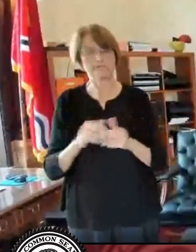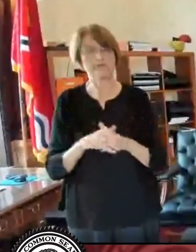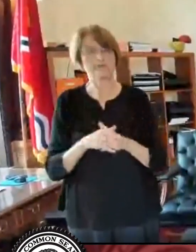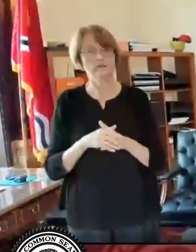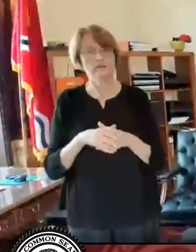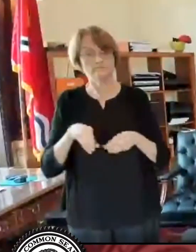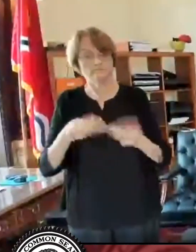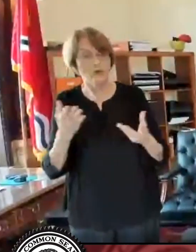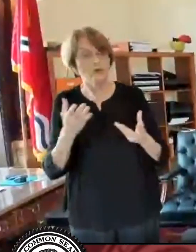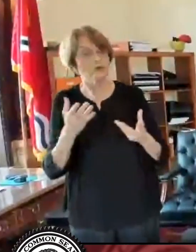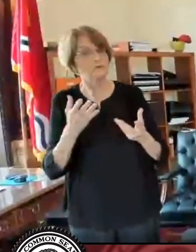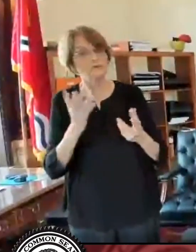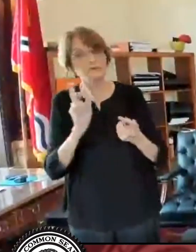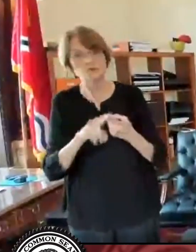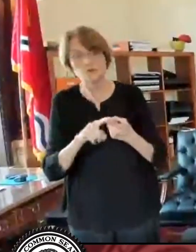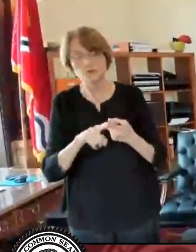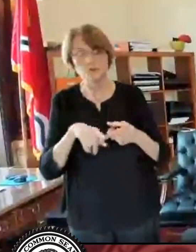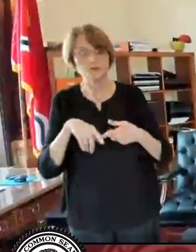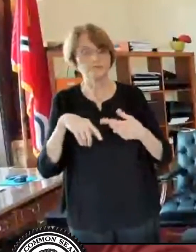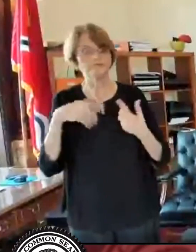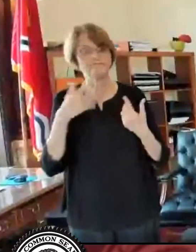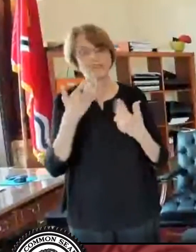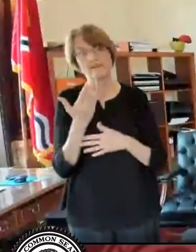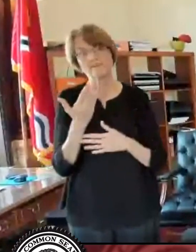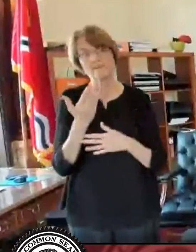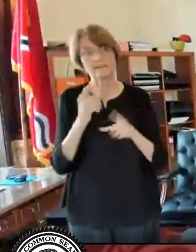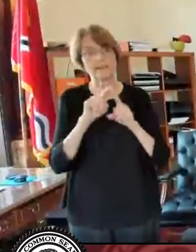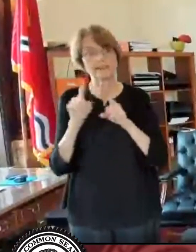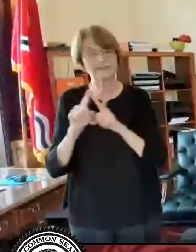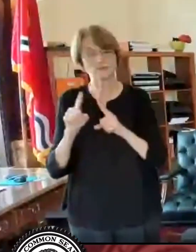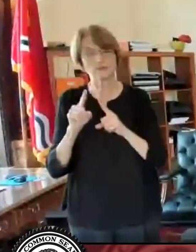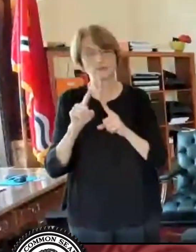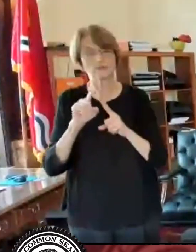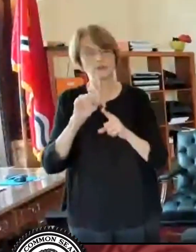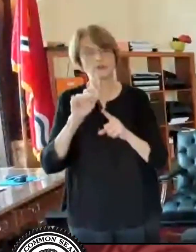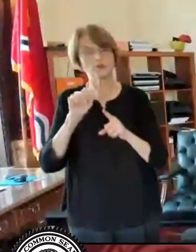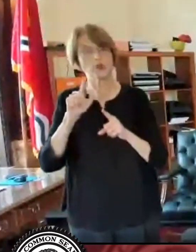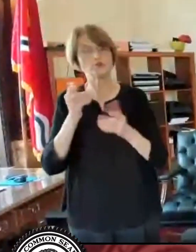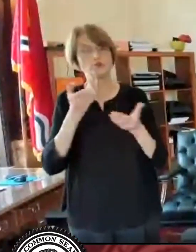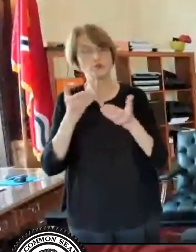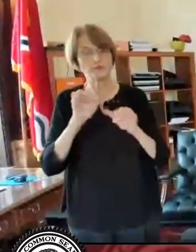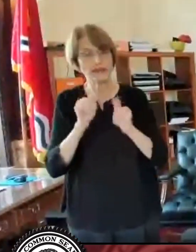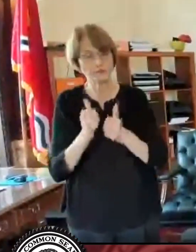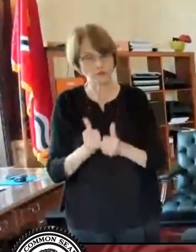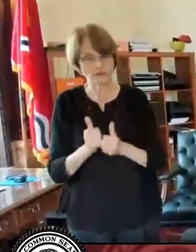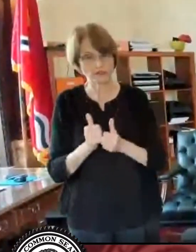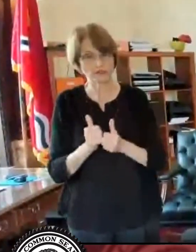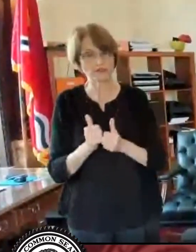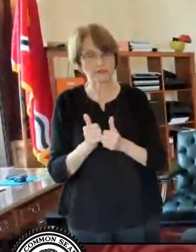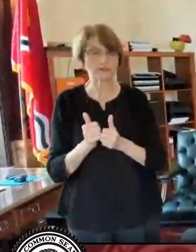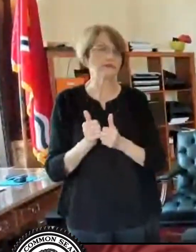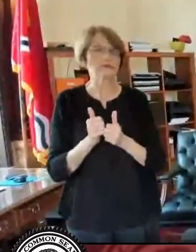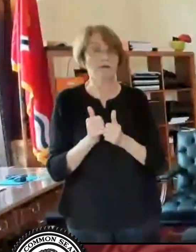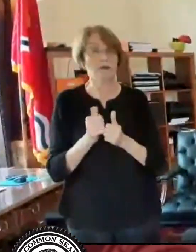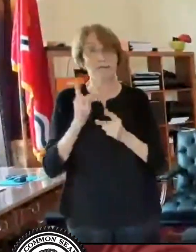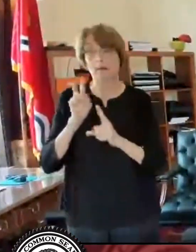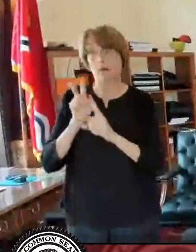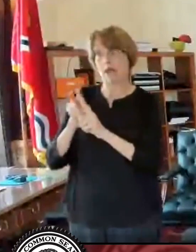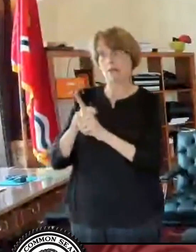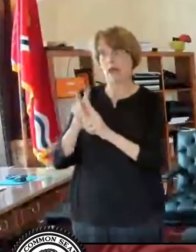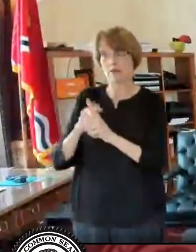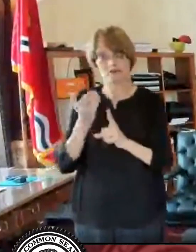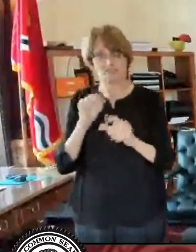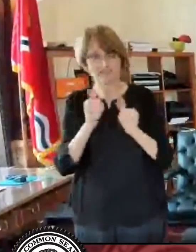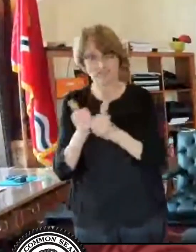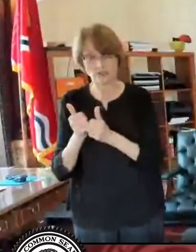to about 15 different social service agencies who are processing those applications.